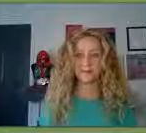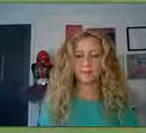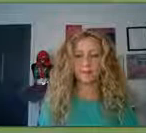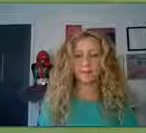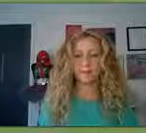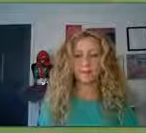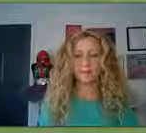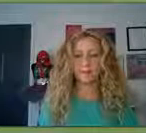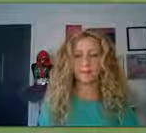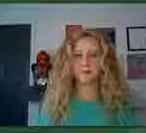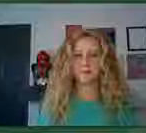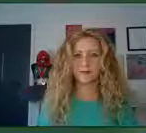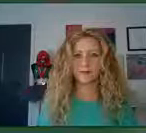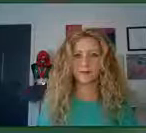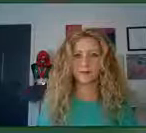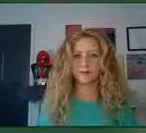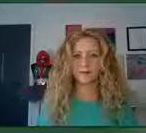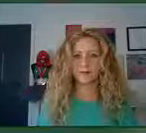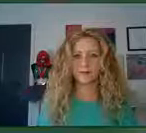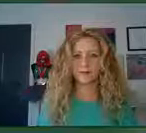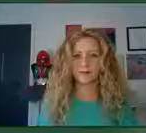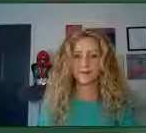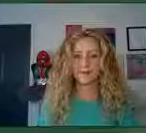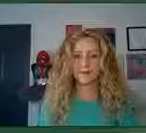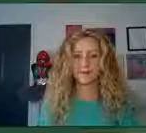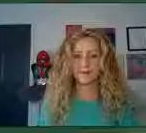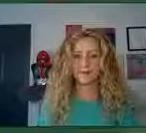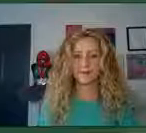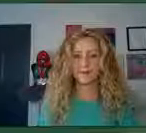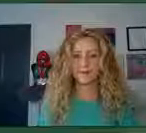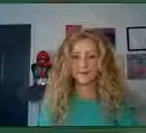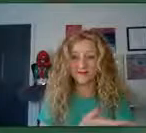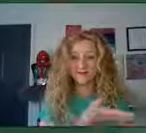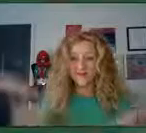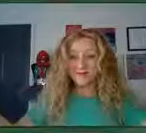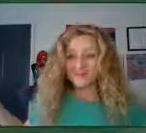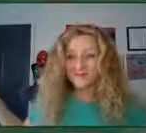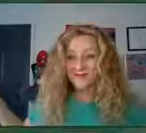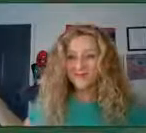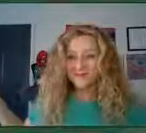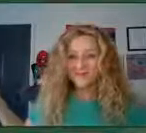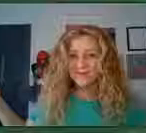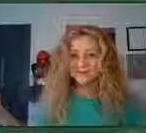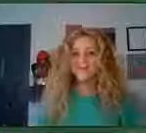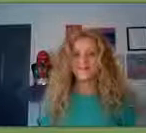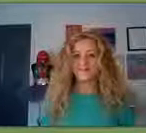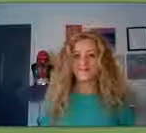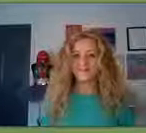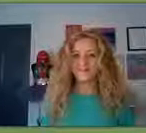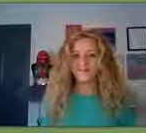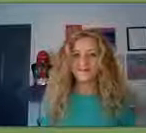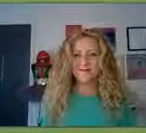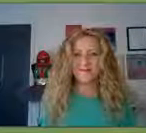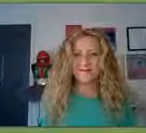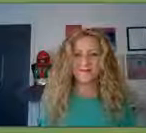I love like Jesus? I show love to everyone.